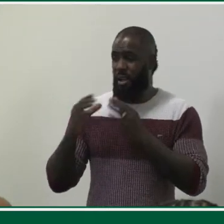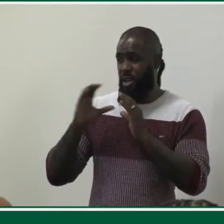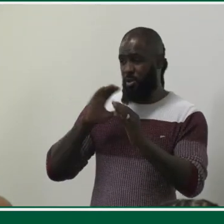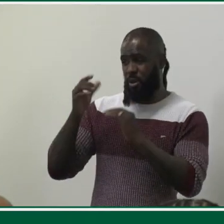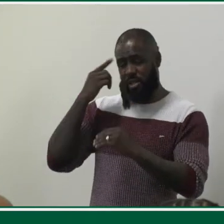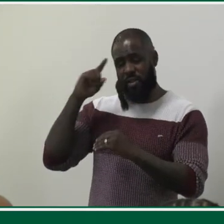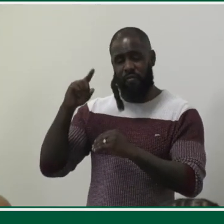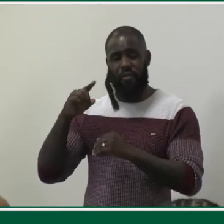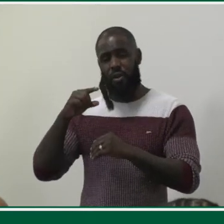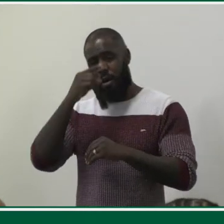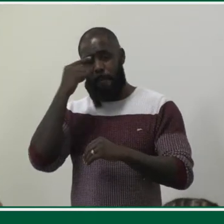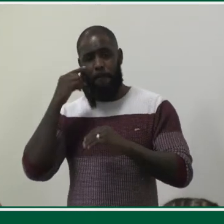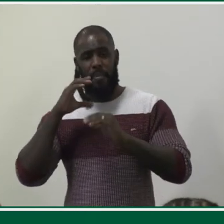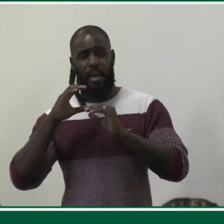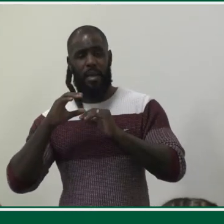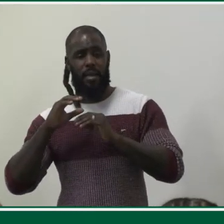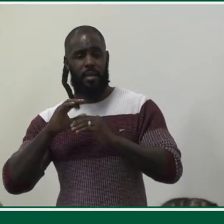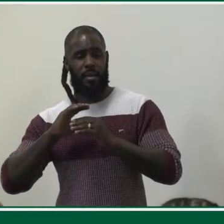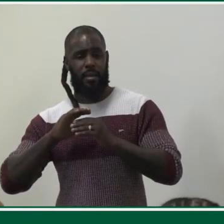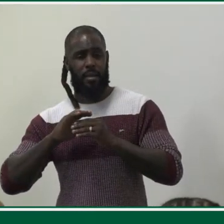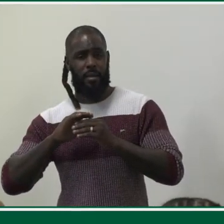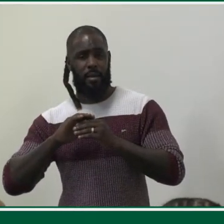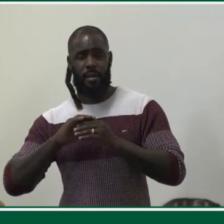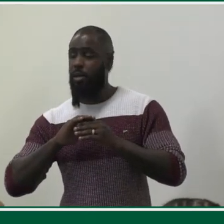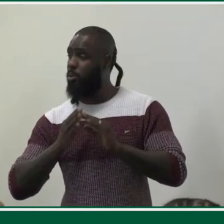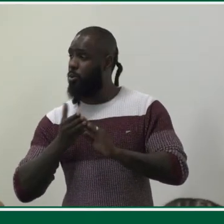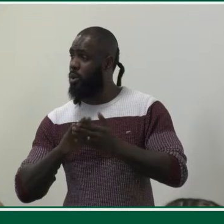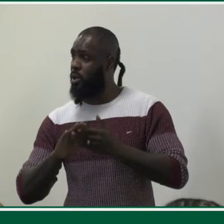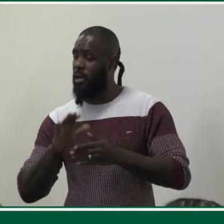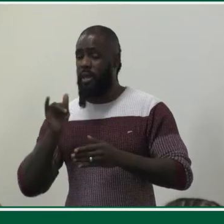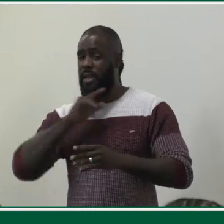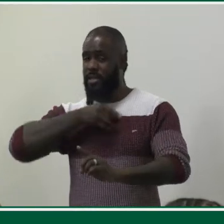Black community. So that is the ultimate goal.